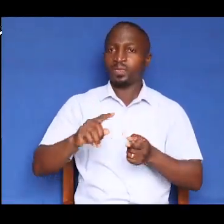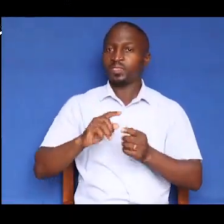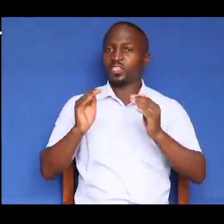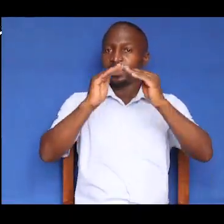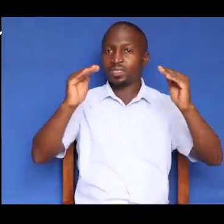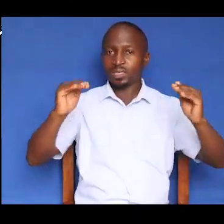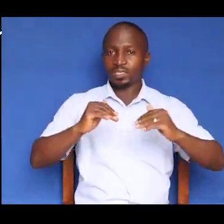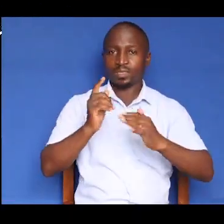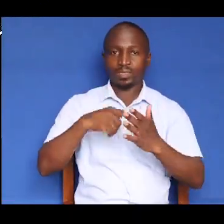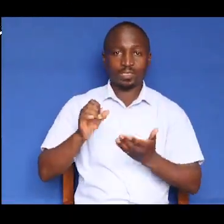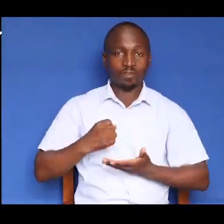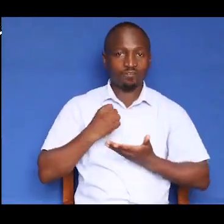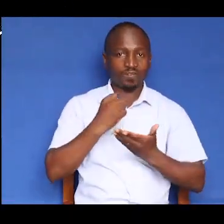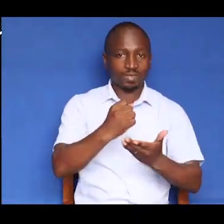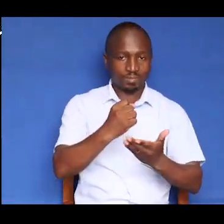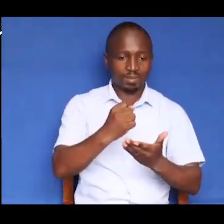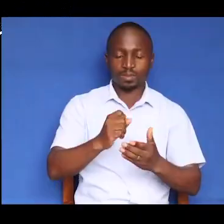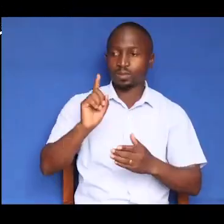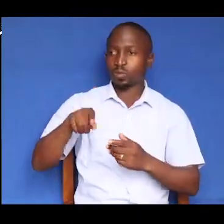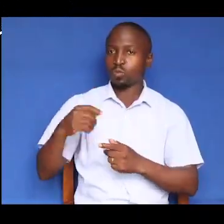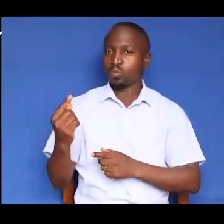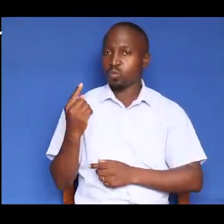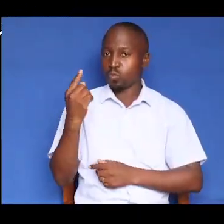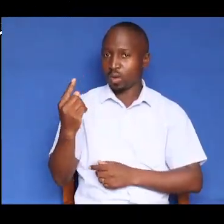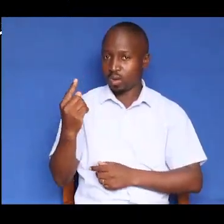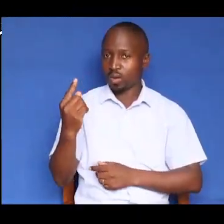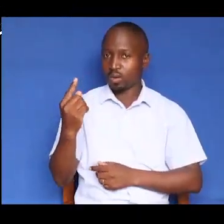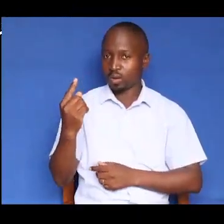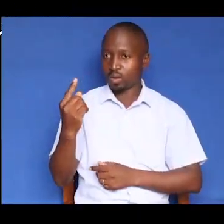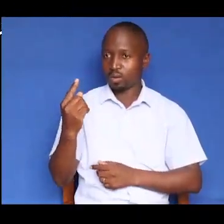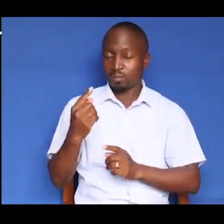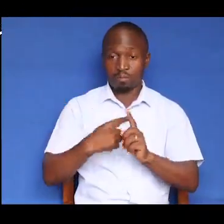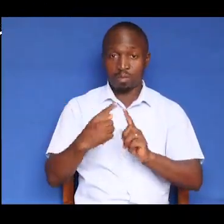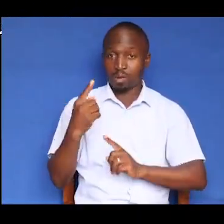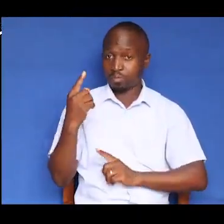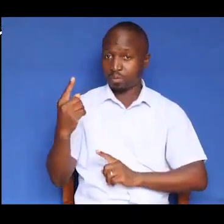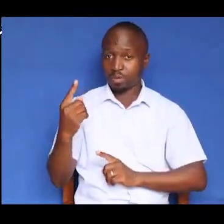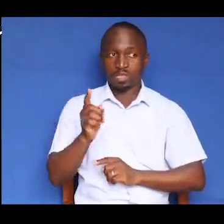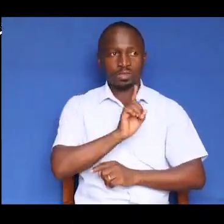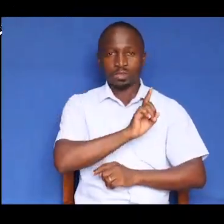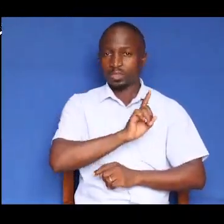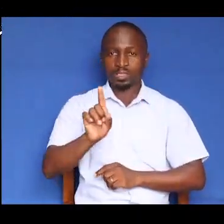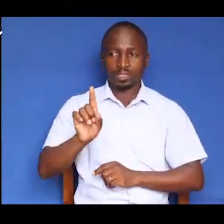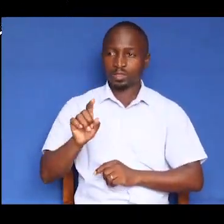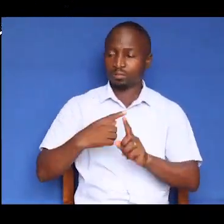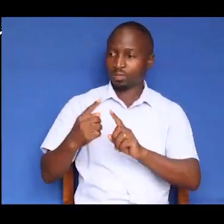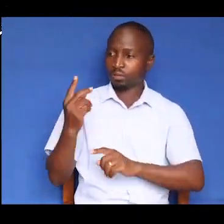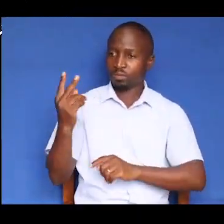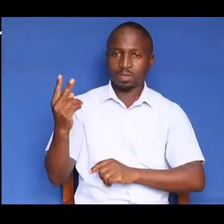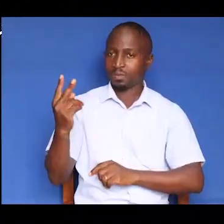change in investment will be 100, and not